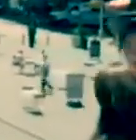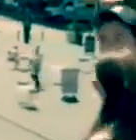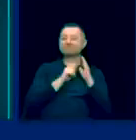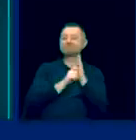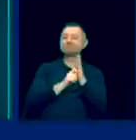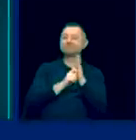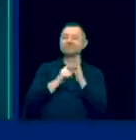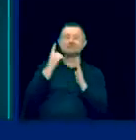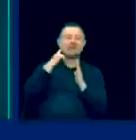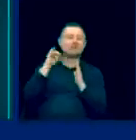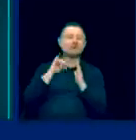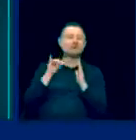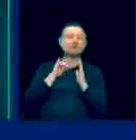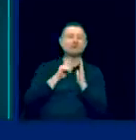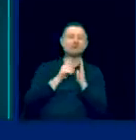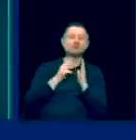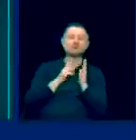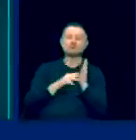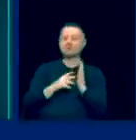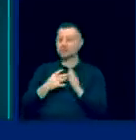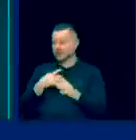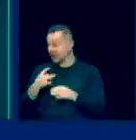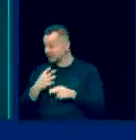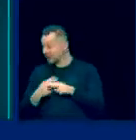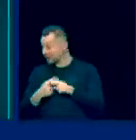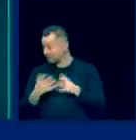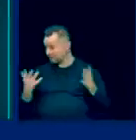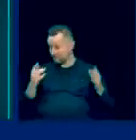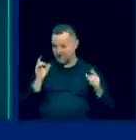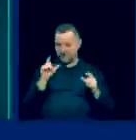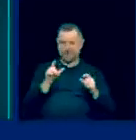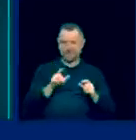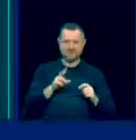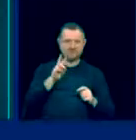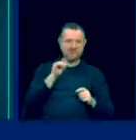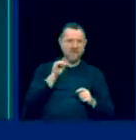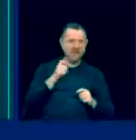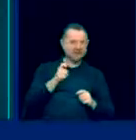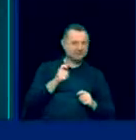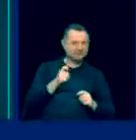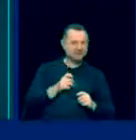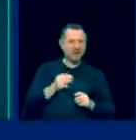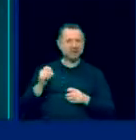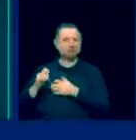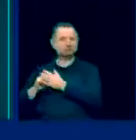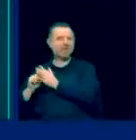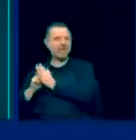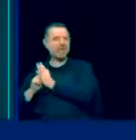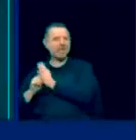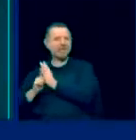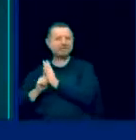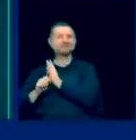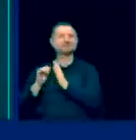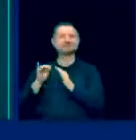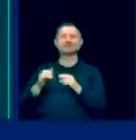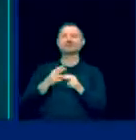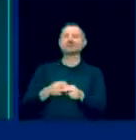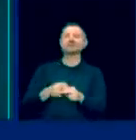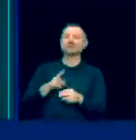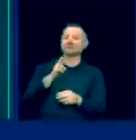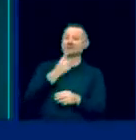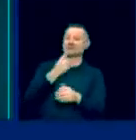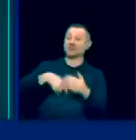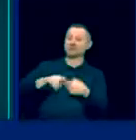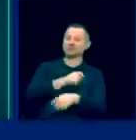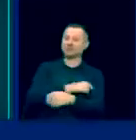Woo! Vaccine scratch. You get a vaccination and you get a lottery ticket for the